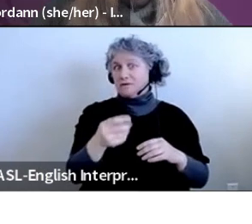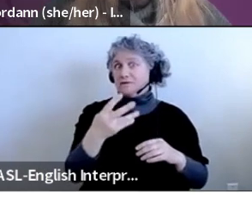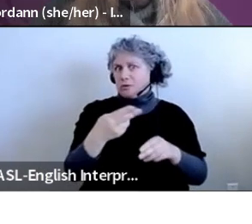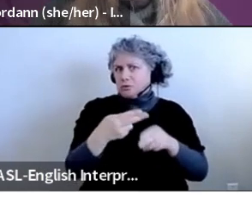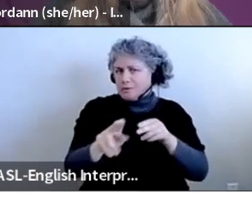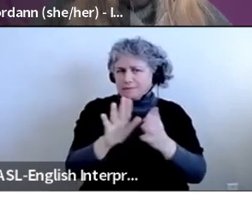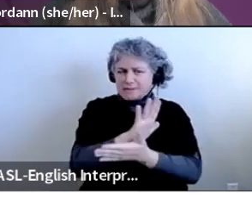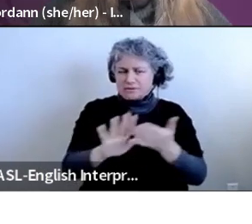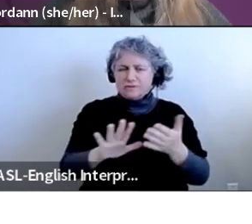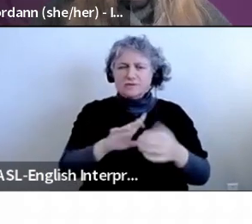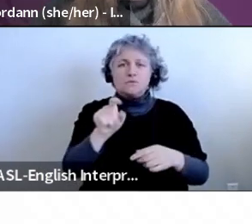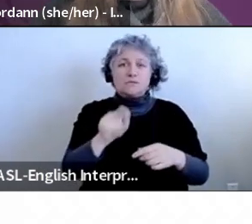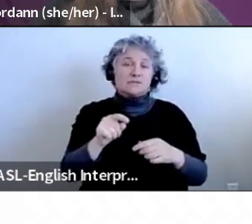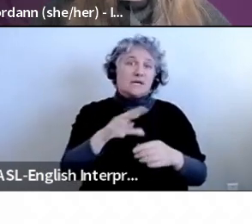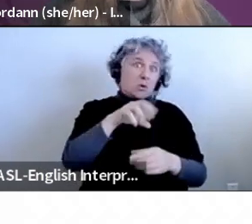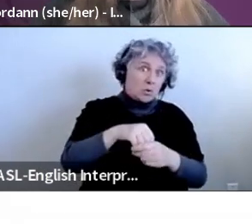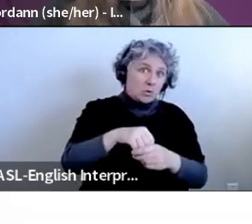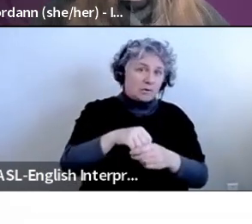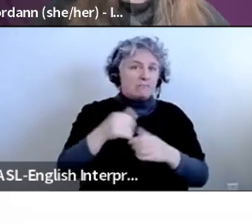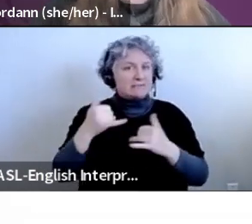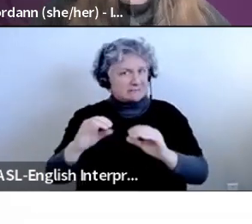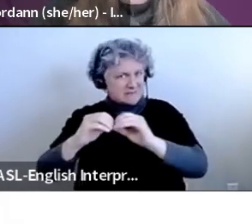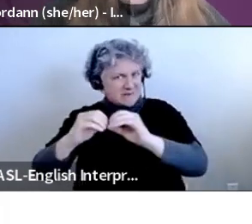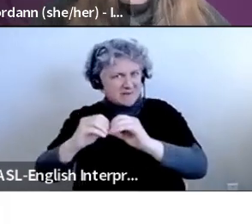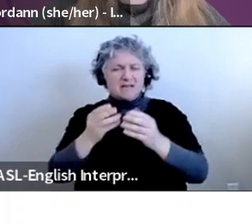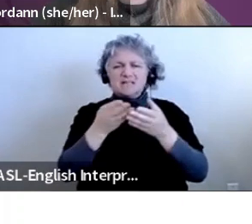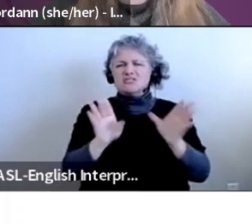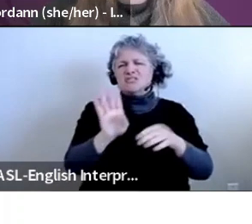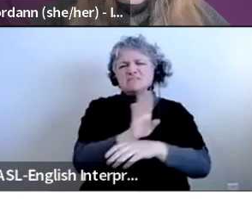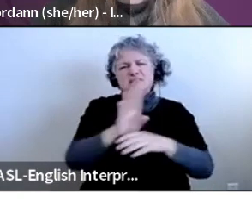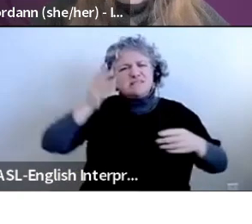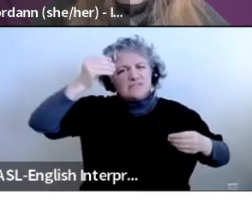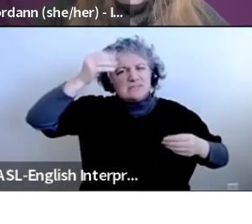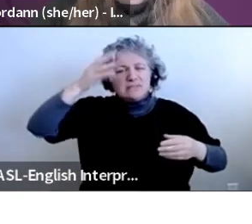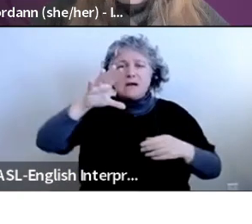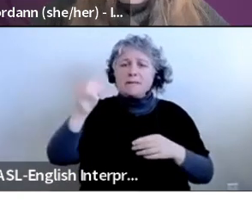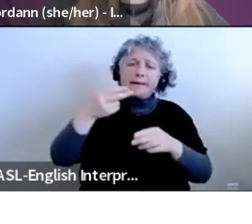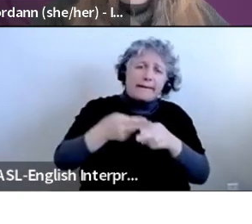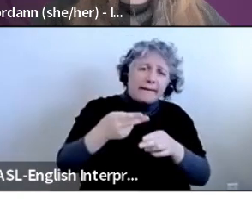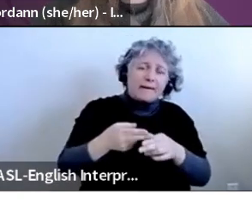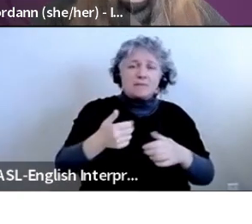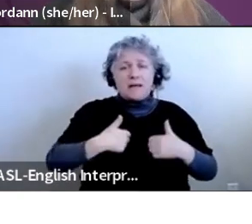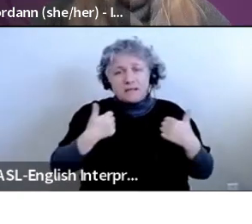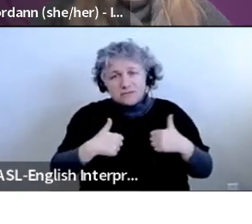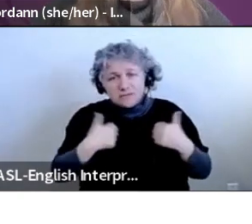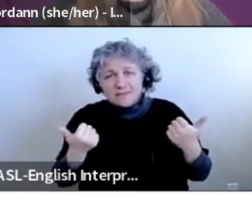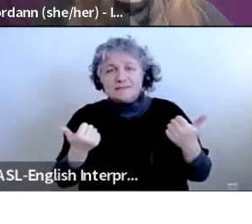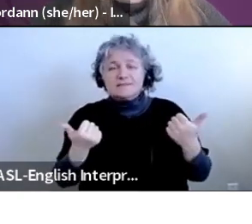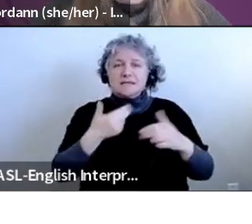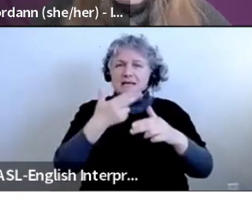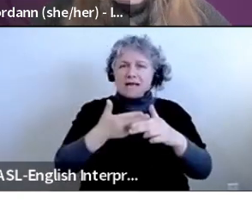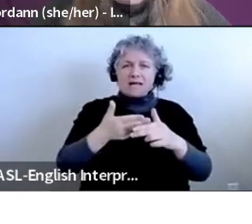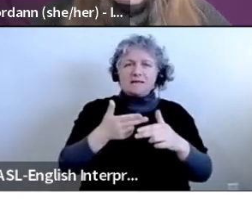questions include, but are not limited to, general business information. So your company name, your address, the names